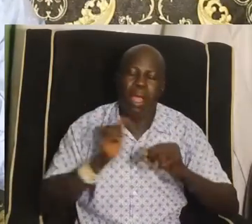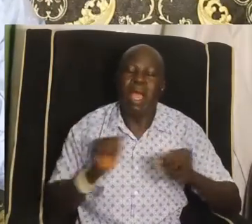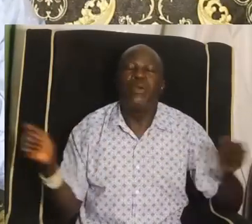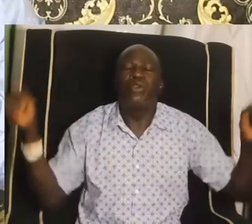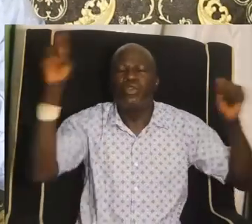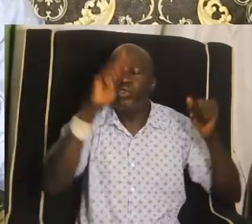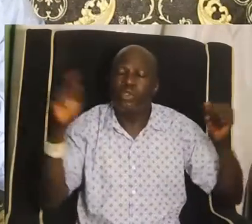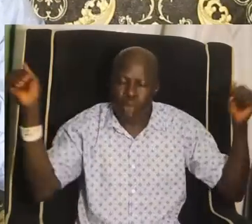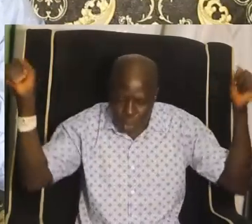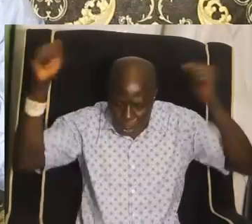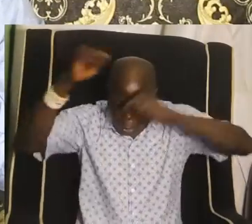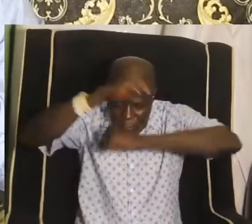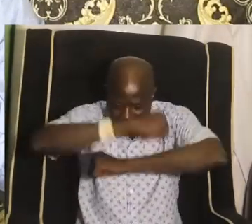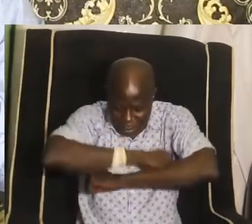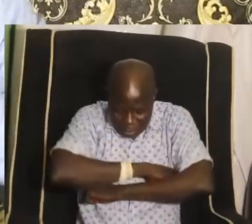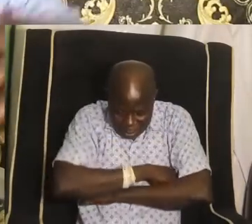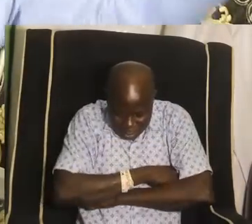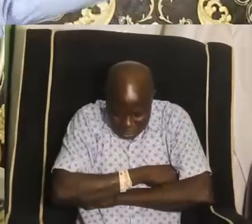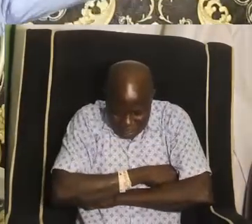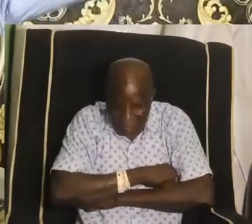ma fi bora